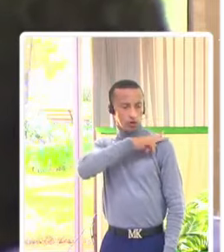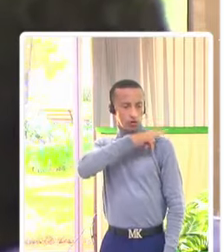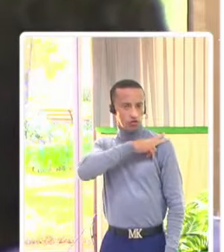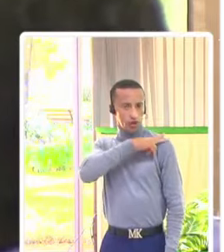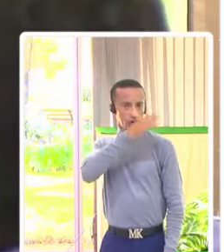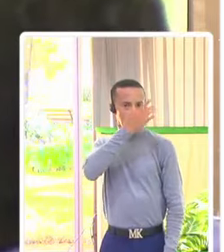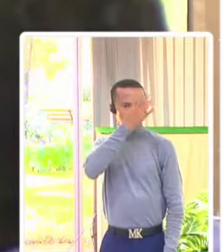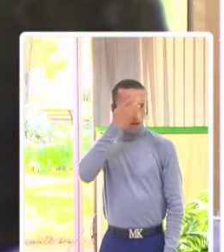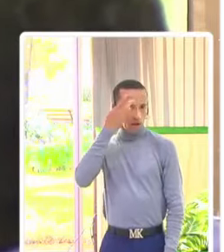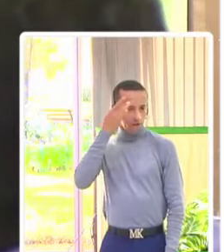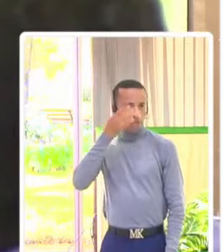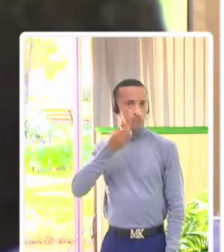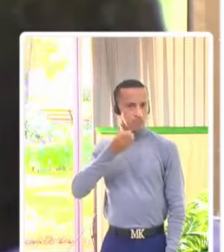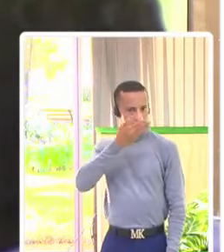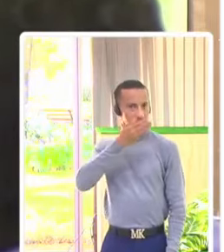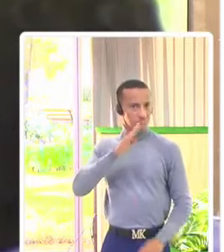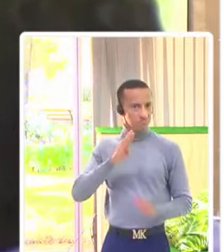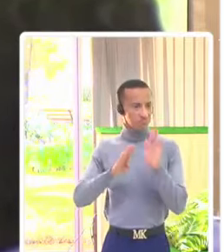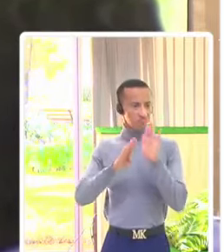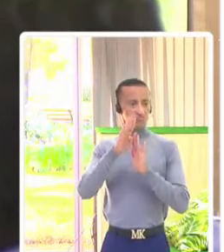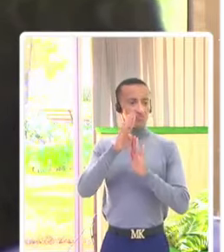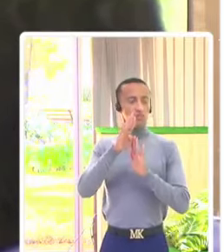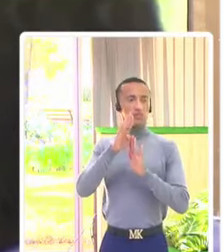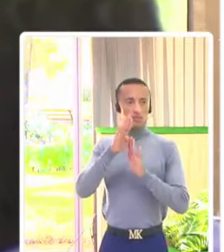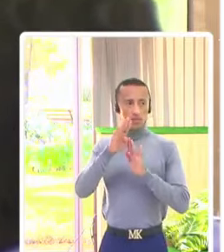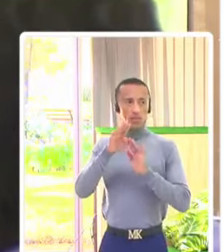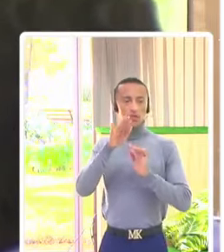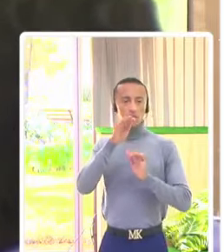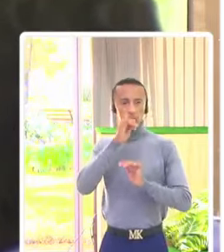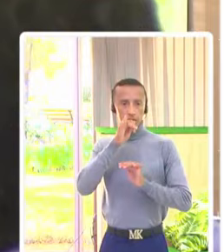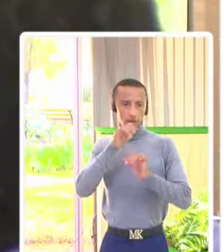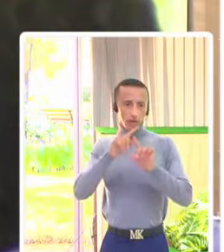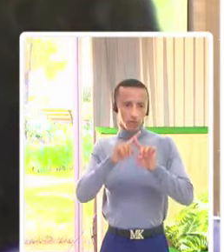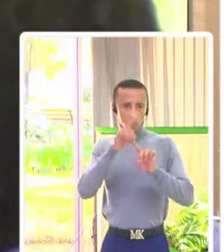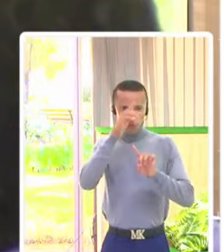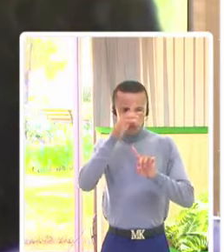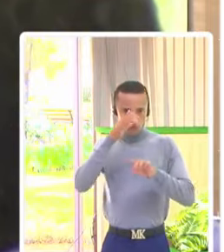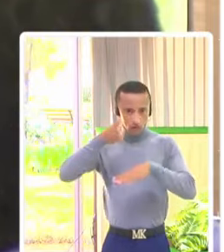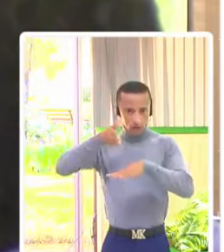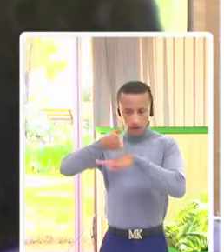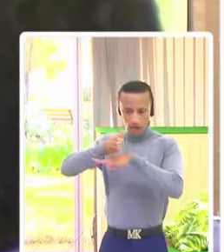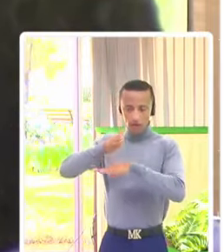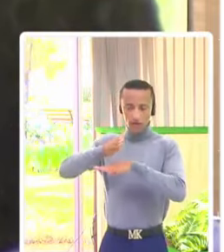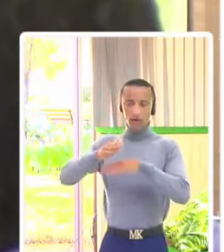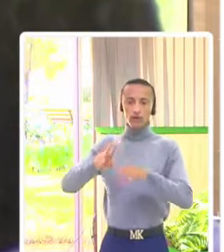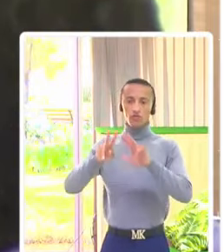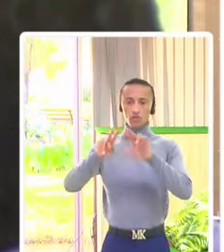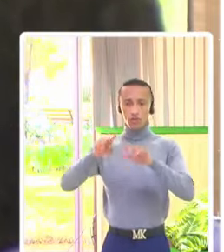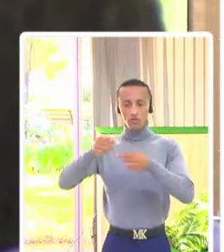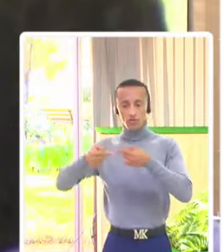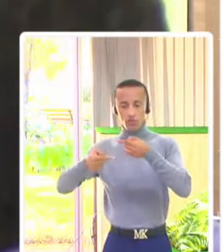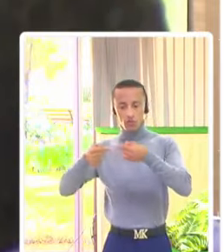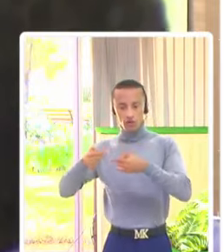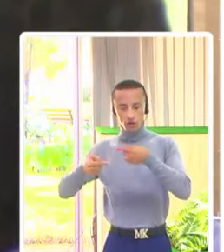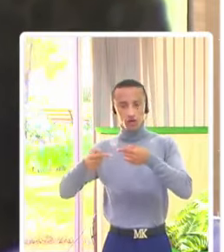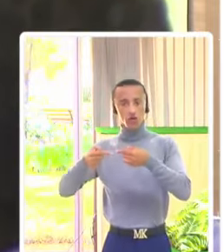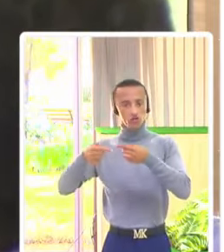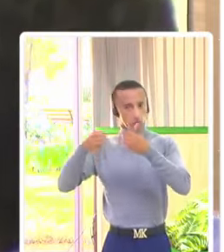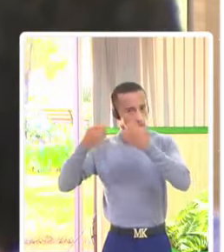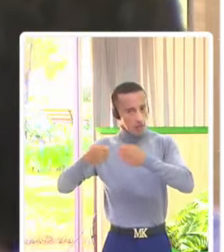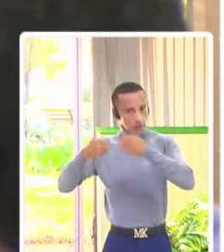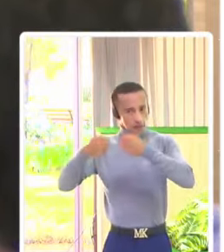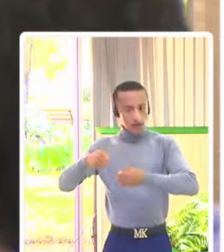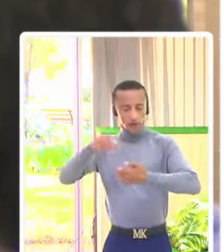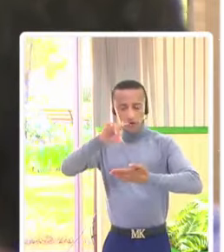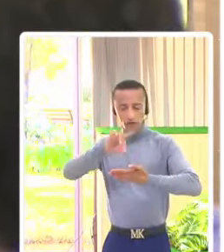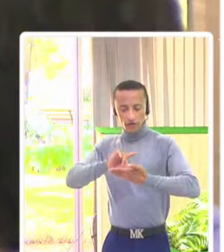power, or has access to political power. It requires money, so it has to be budgeted. So once you have the